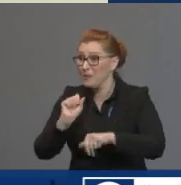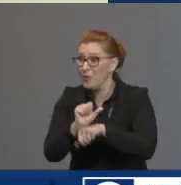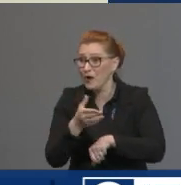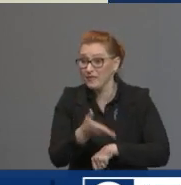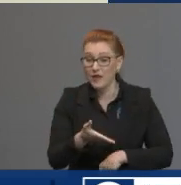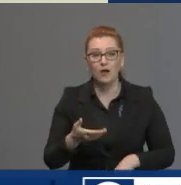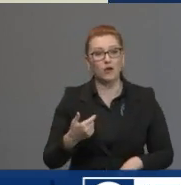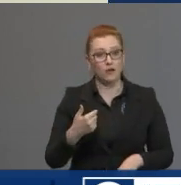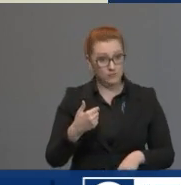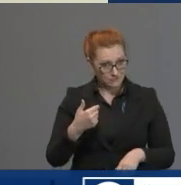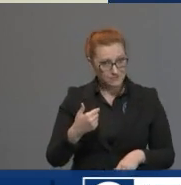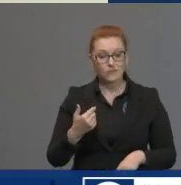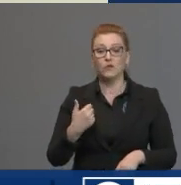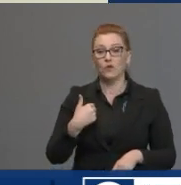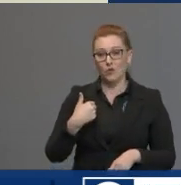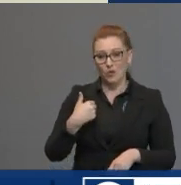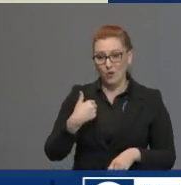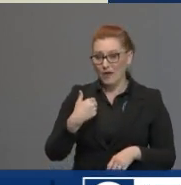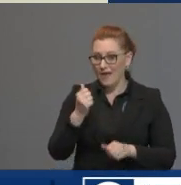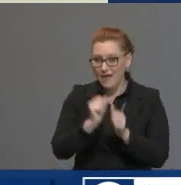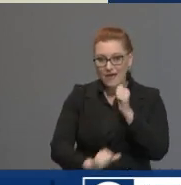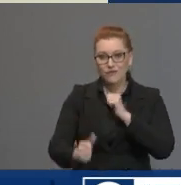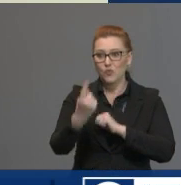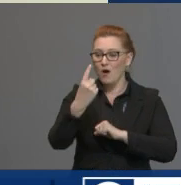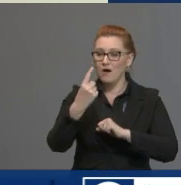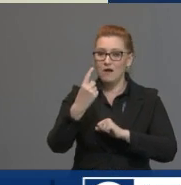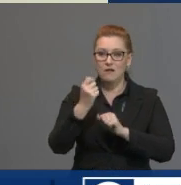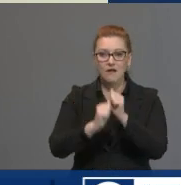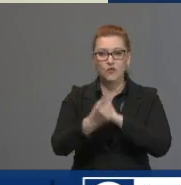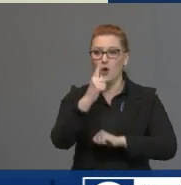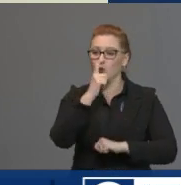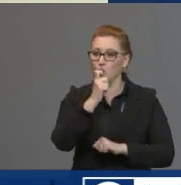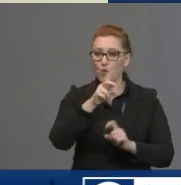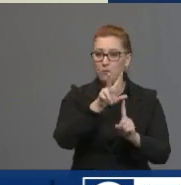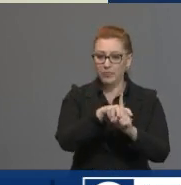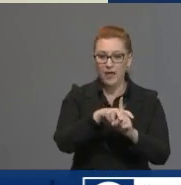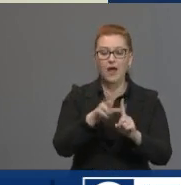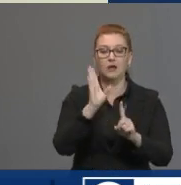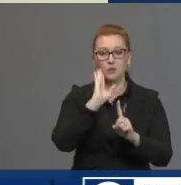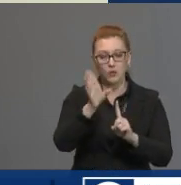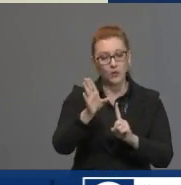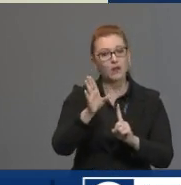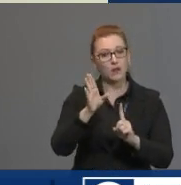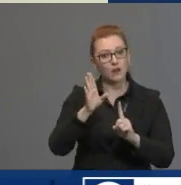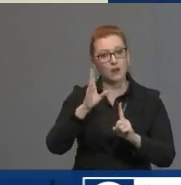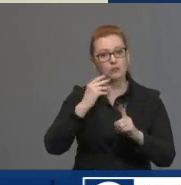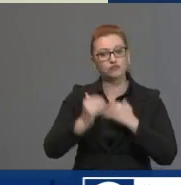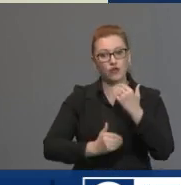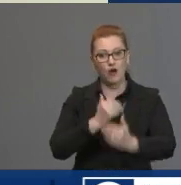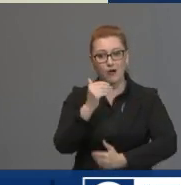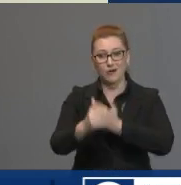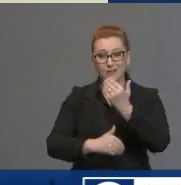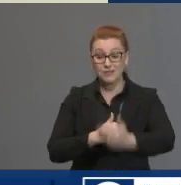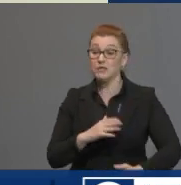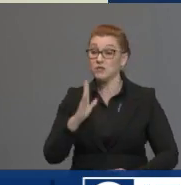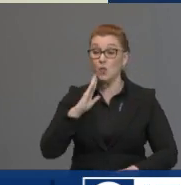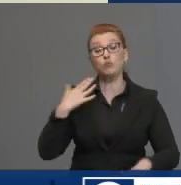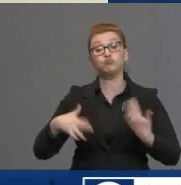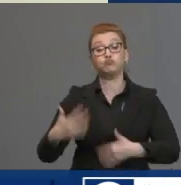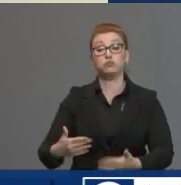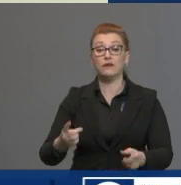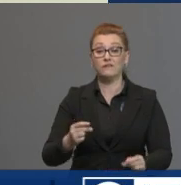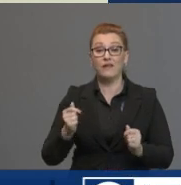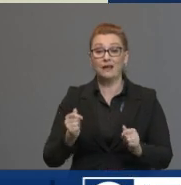All benefits will be transmitted to these people. We've had hundreds of millions of dollars that have been put out over the